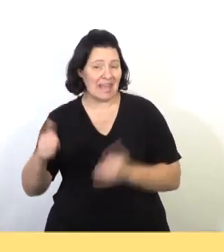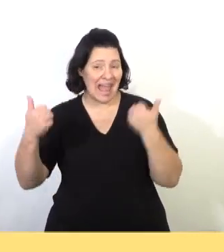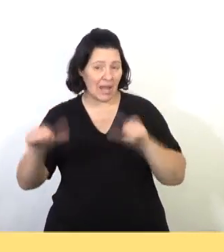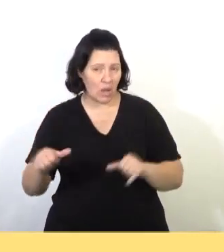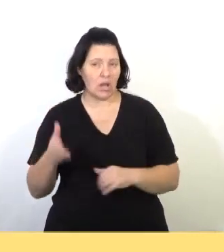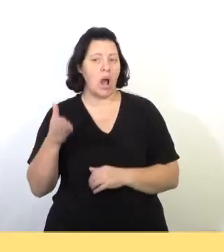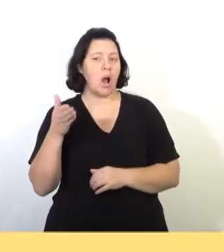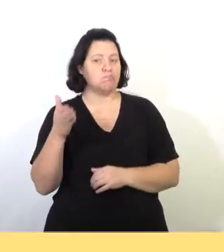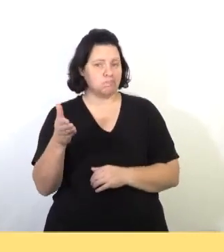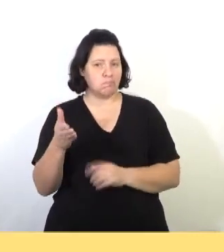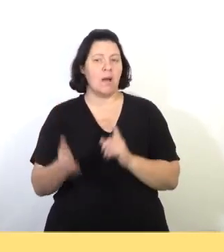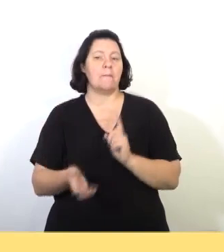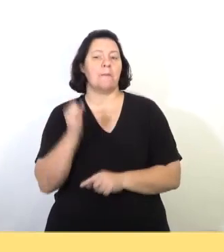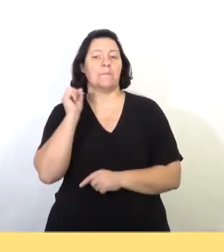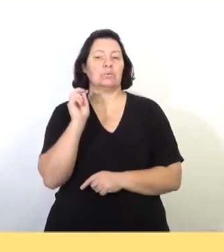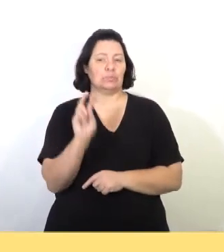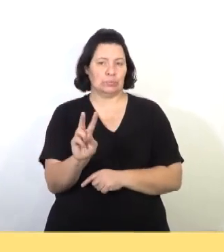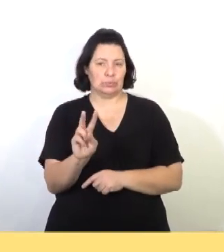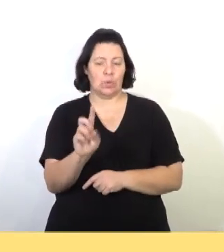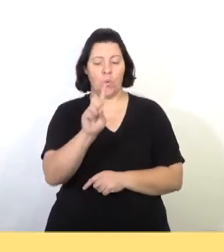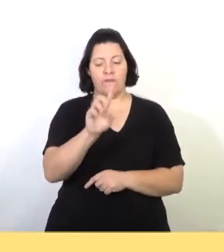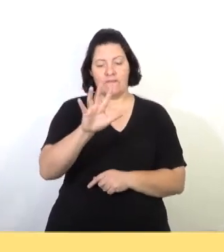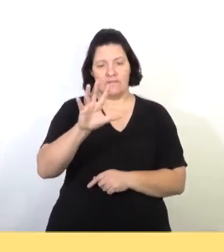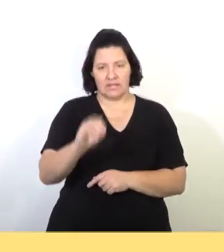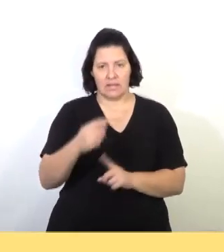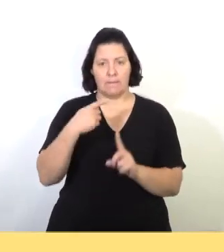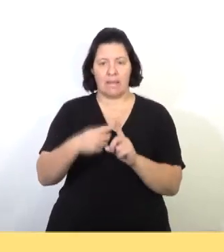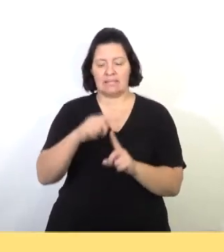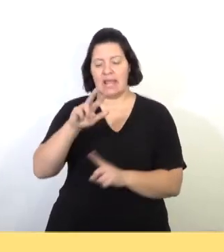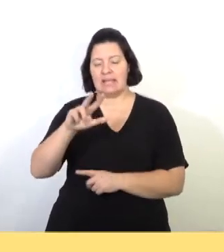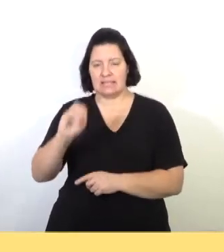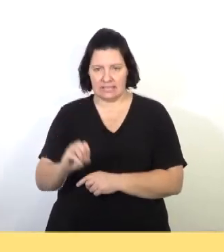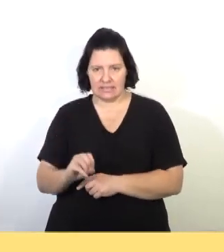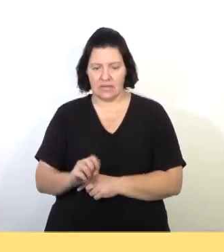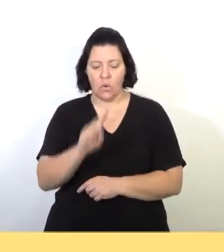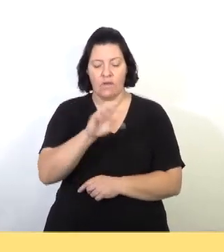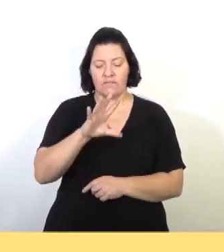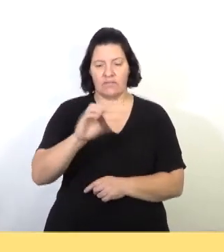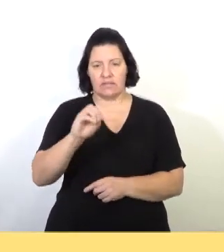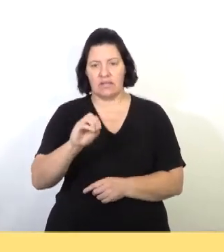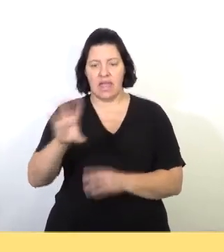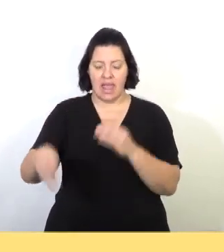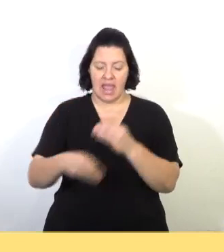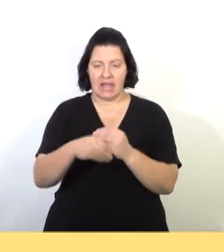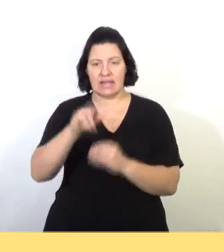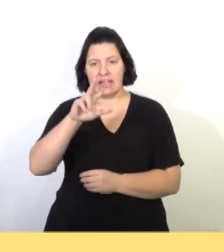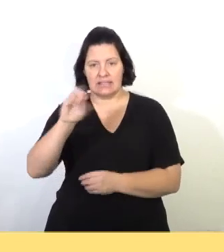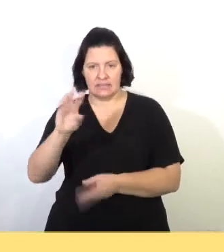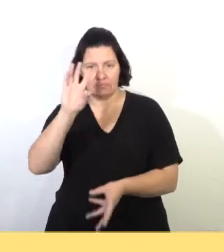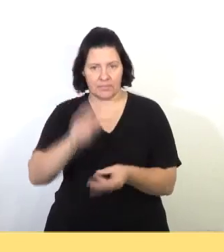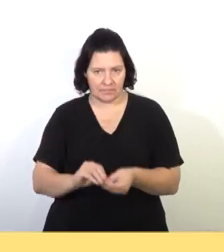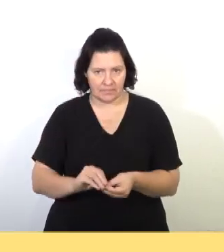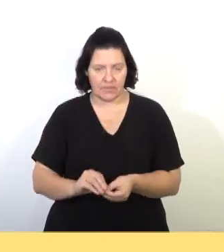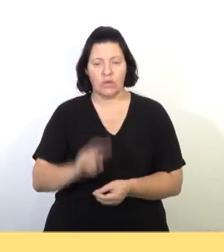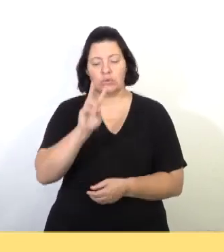to your sundry accounts, you can find that you have the 150 and the 80. So if you say 150 plus the 80, you